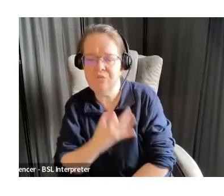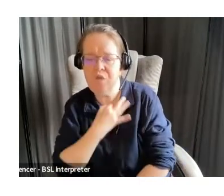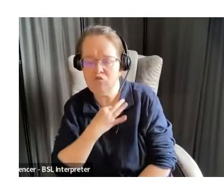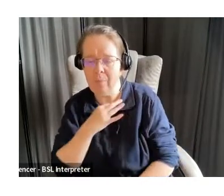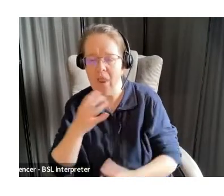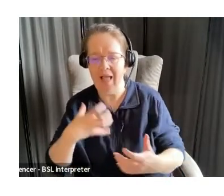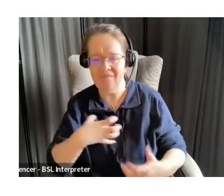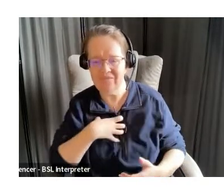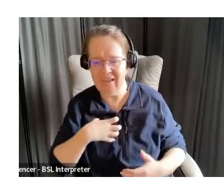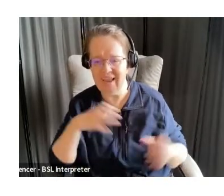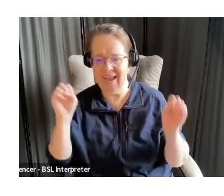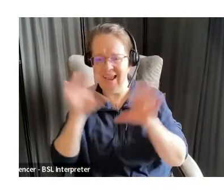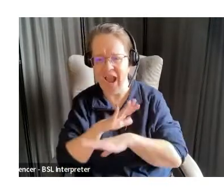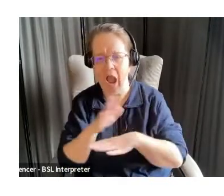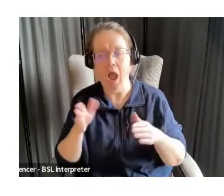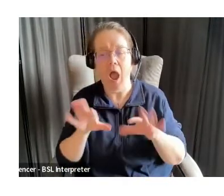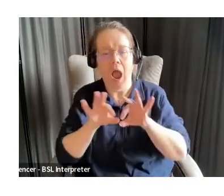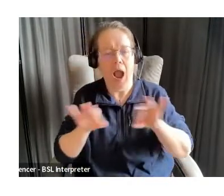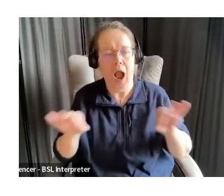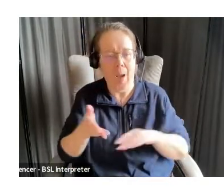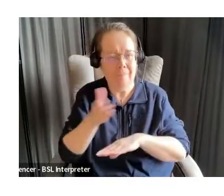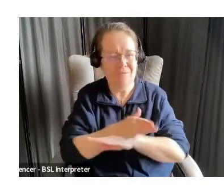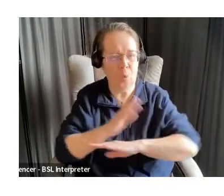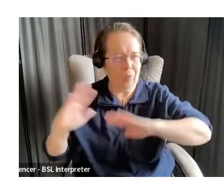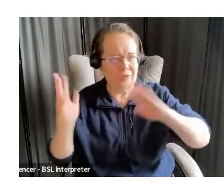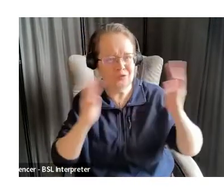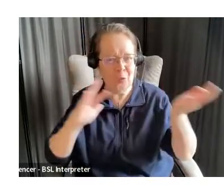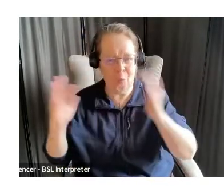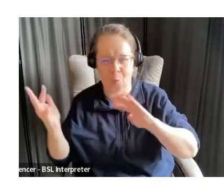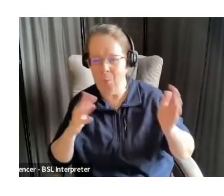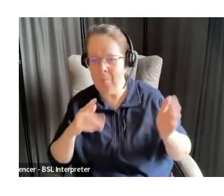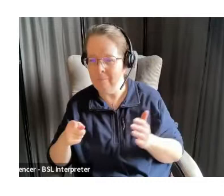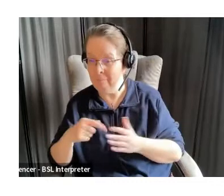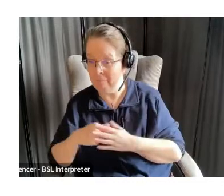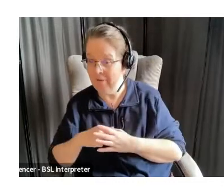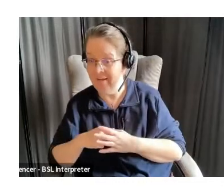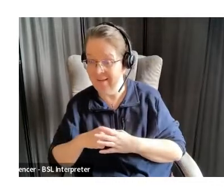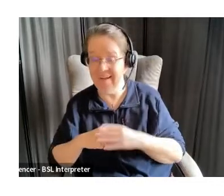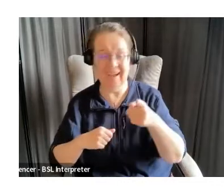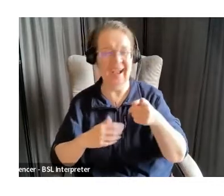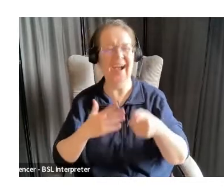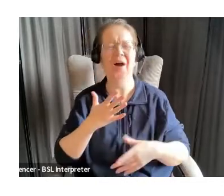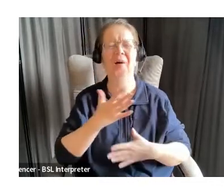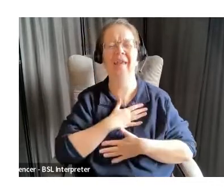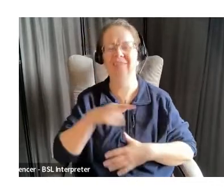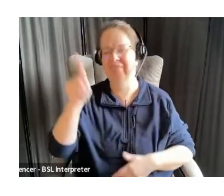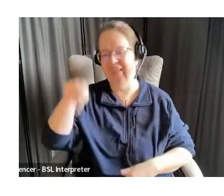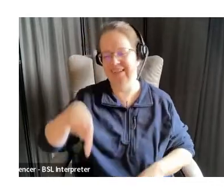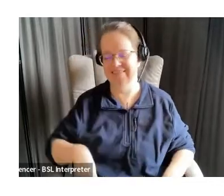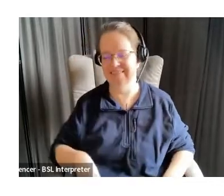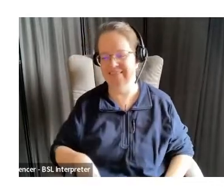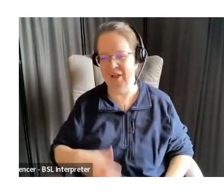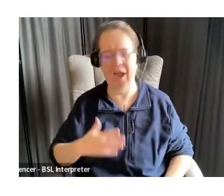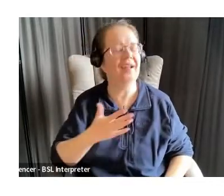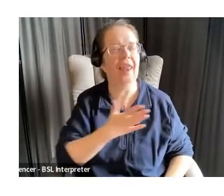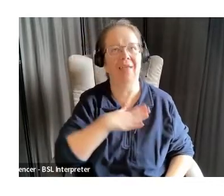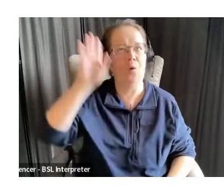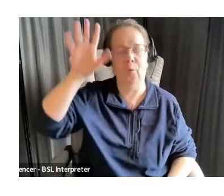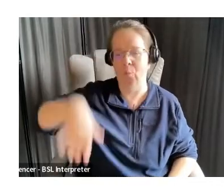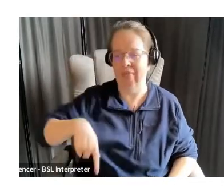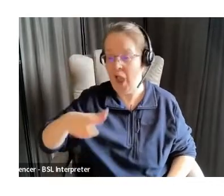confusion, calm before the storm, terror. I like all of those. I like all of